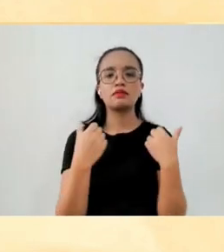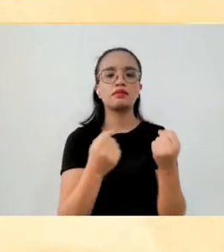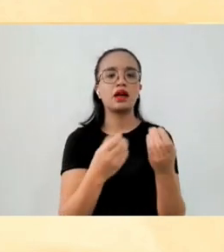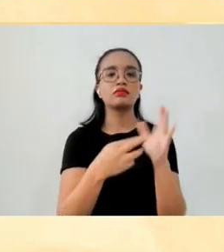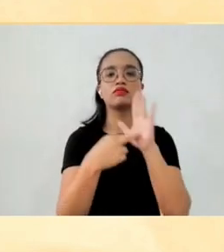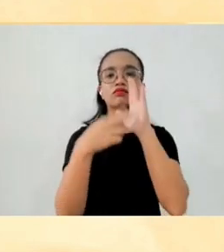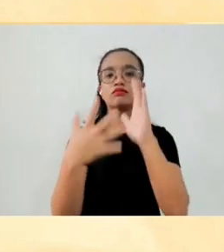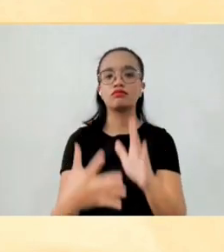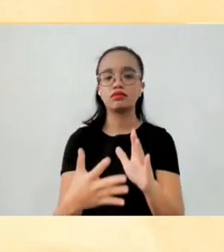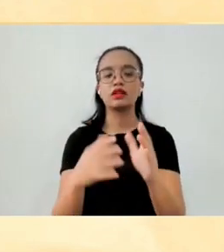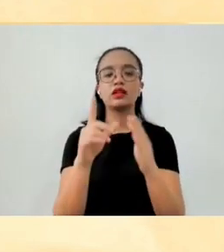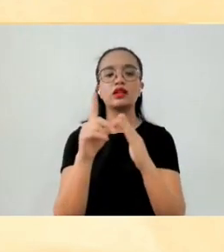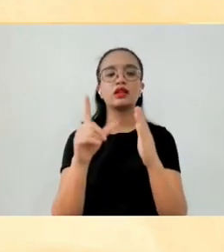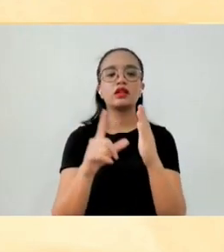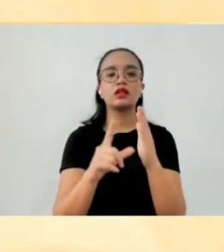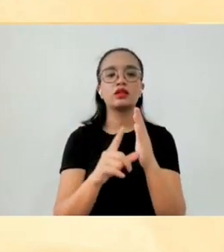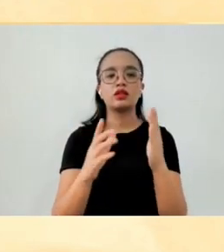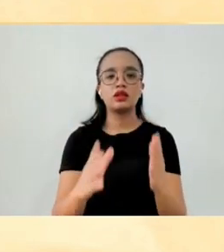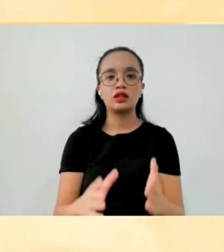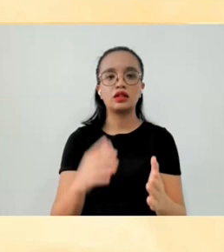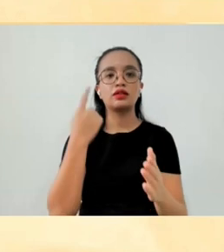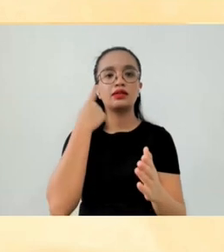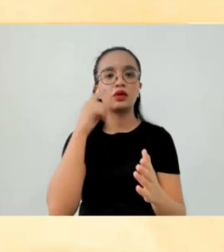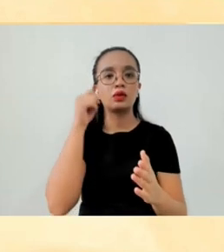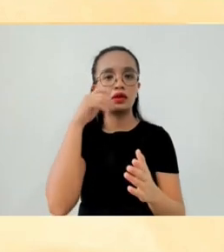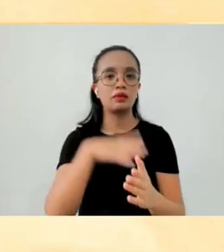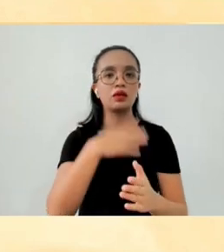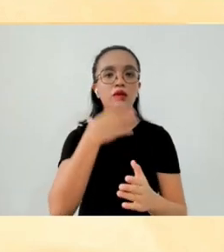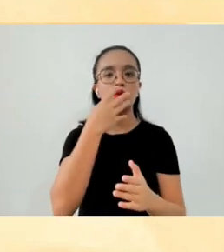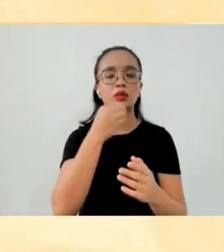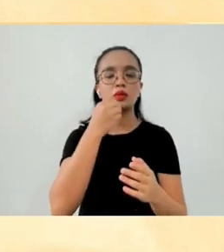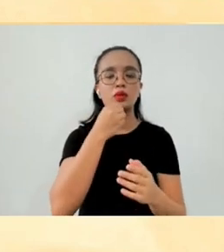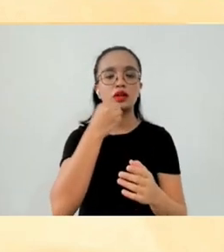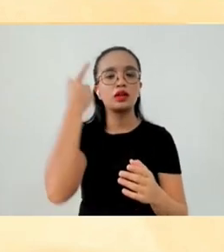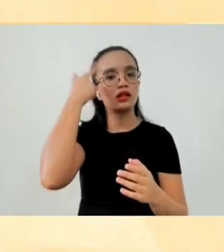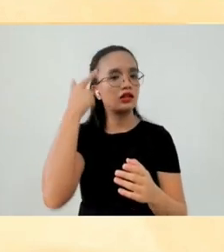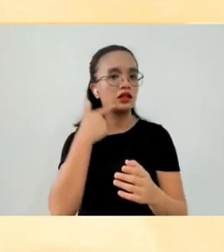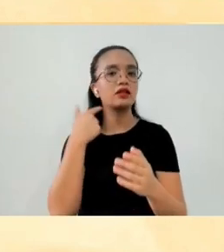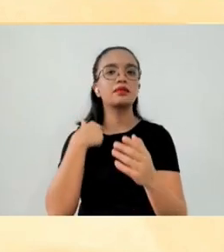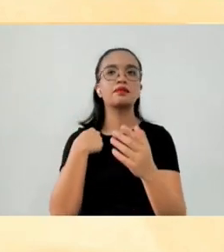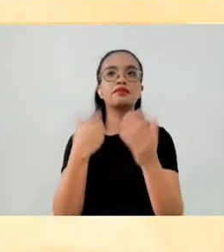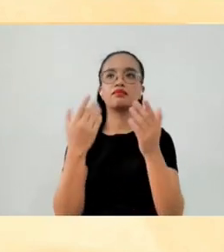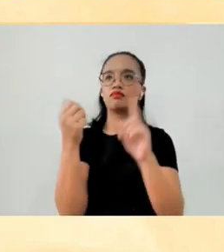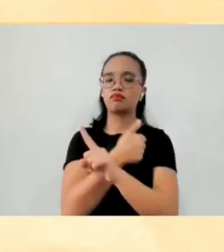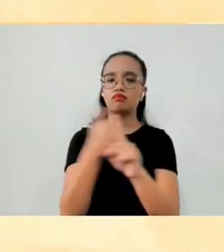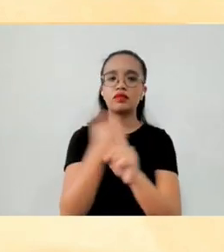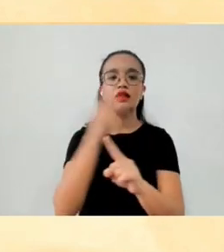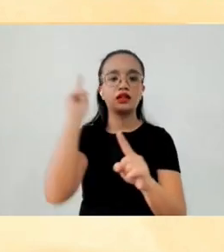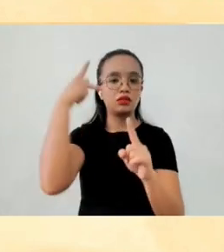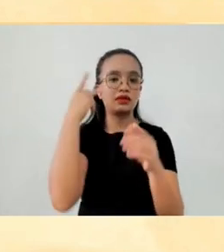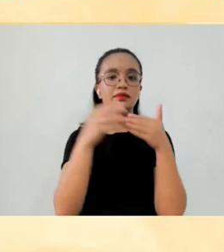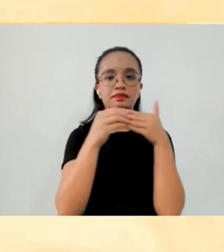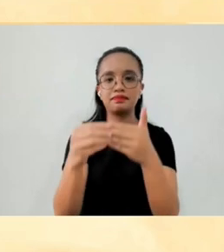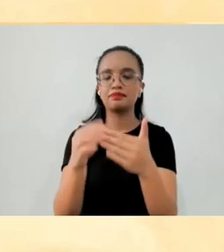women in cases of gender-based violence and mentors women leaders in the area of political leadership,